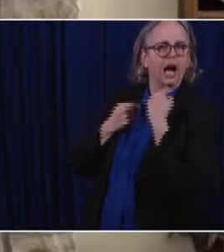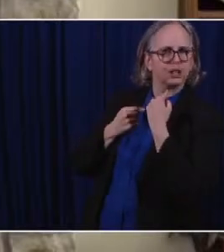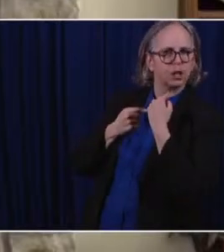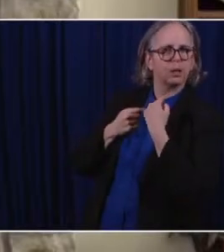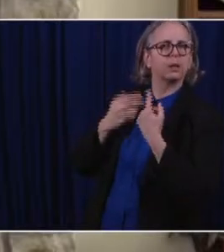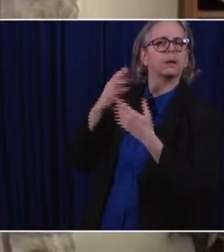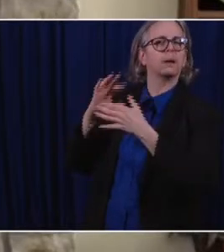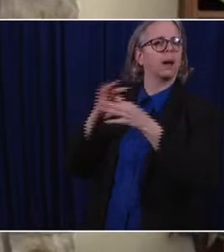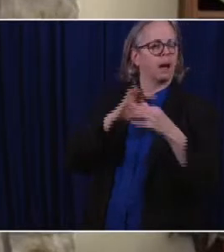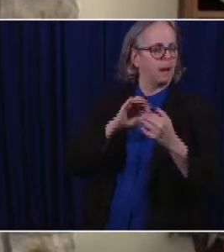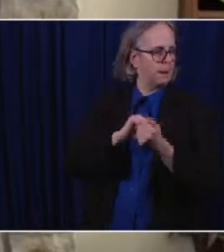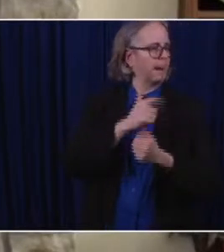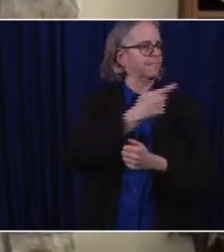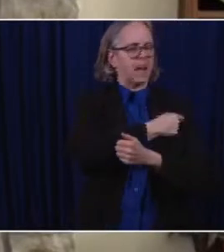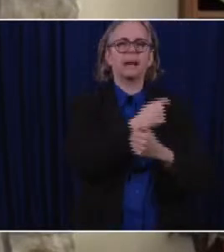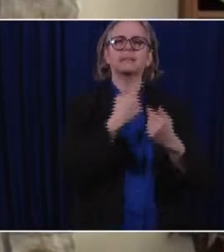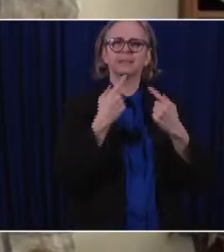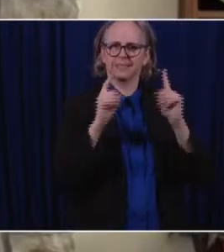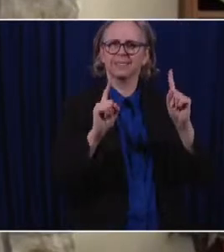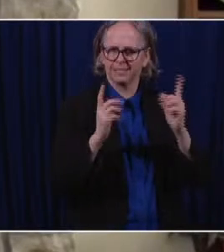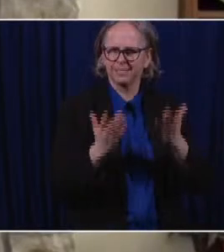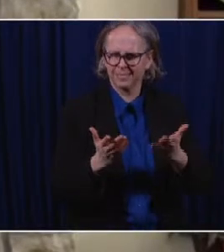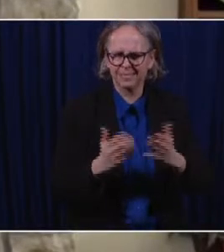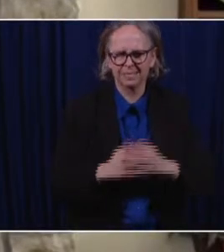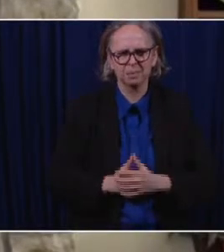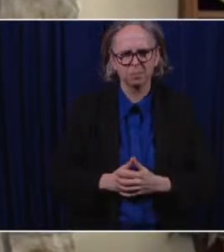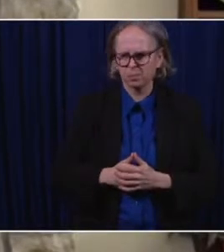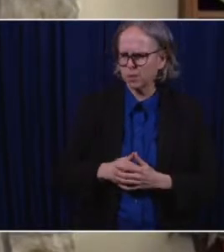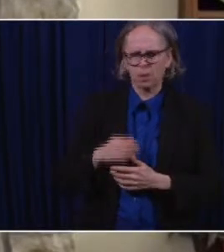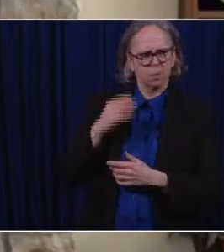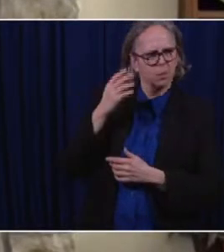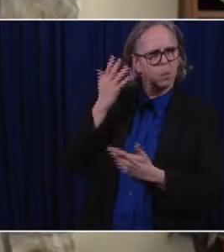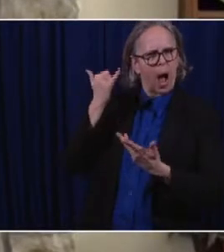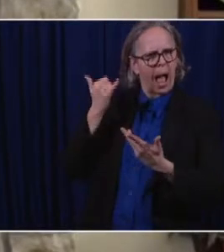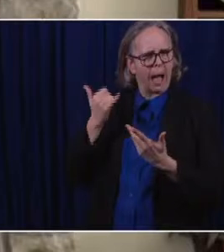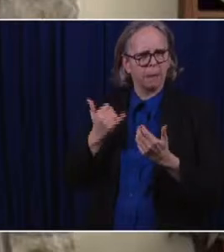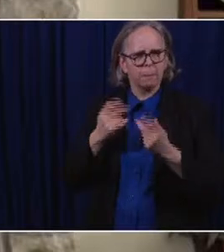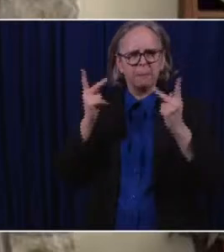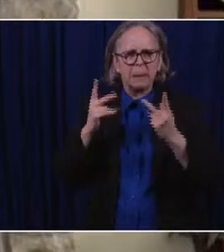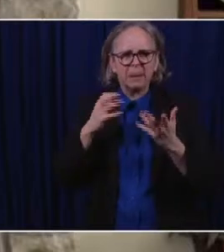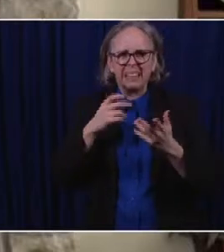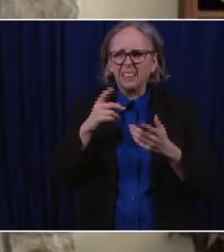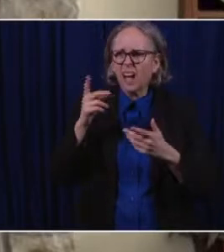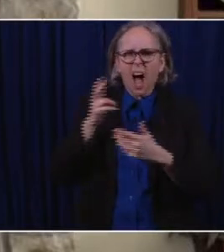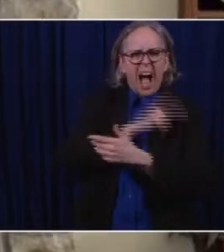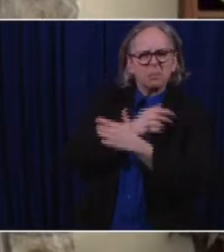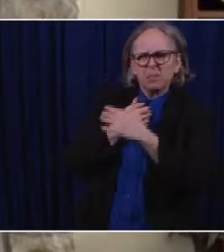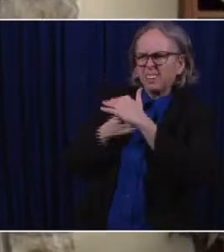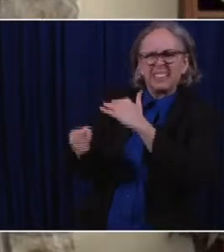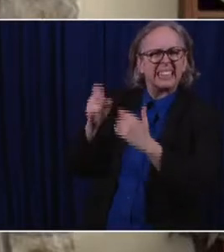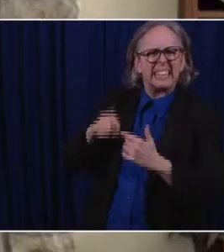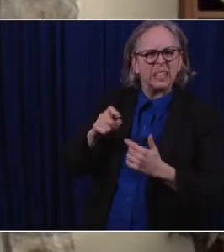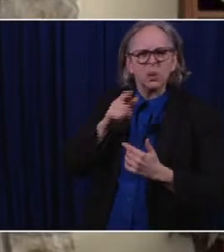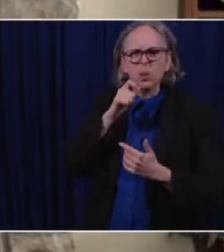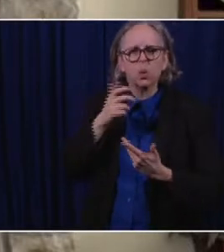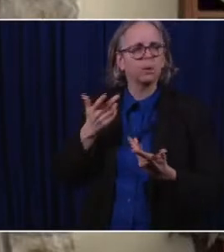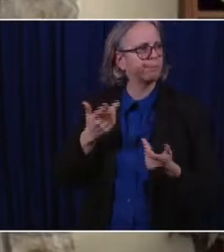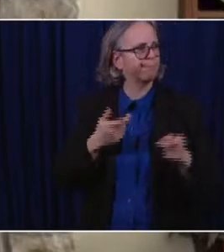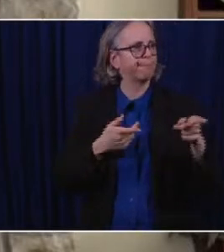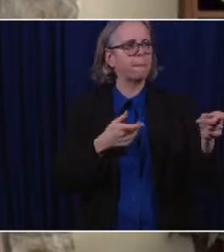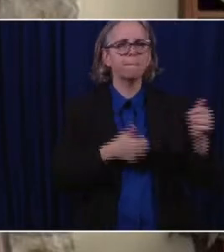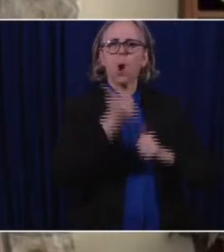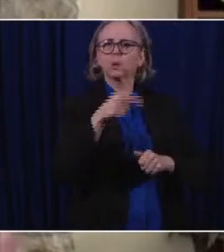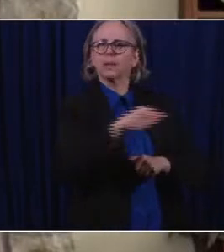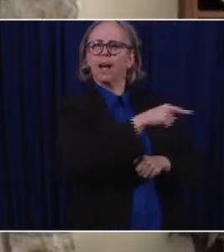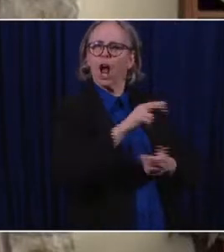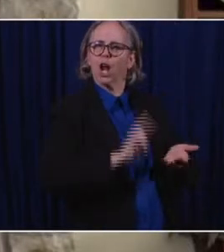COVID, because the nursing homes were sending a lot of people to the hospital. You know, we lost over 50% of the people. One would